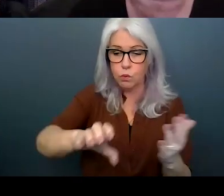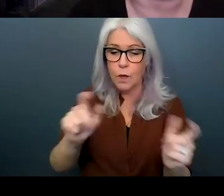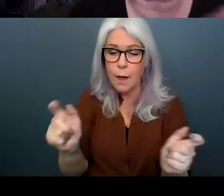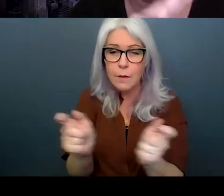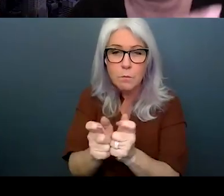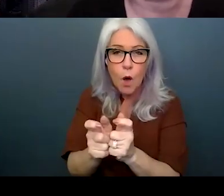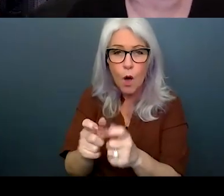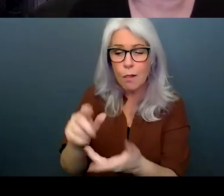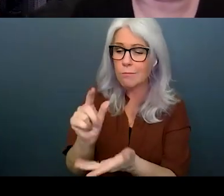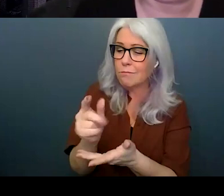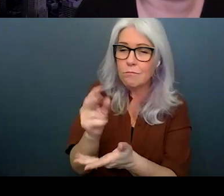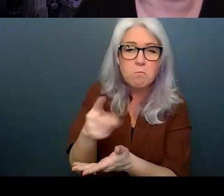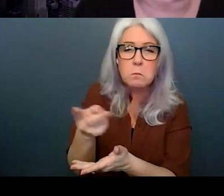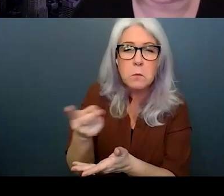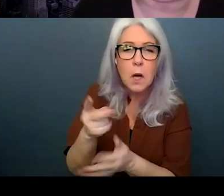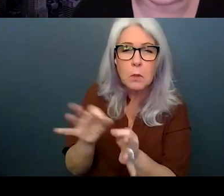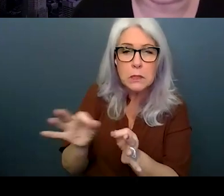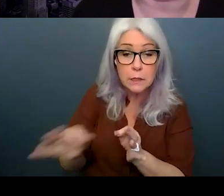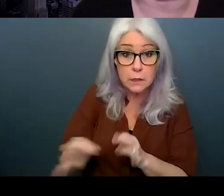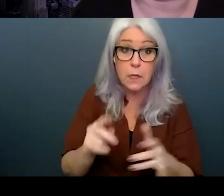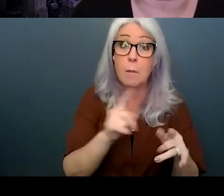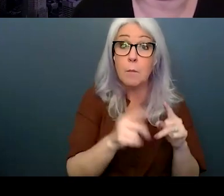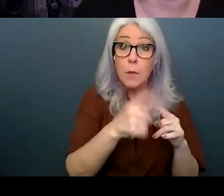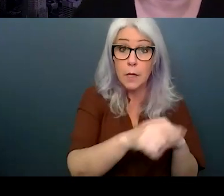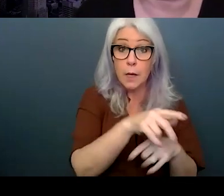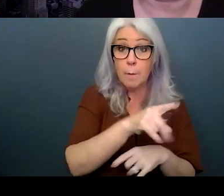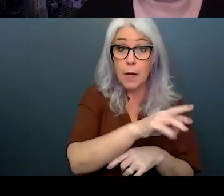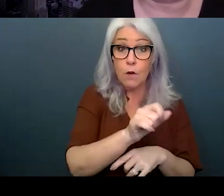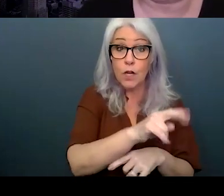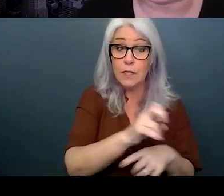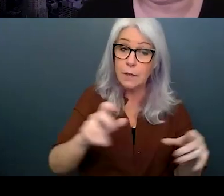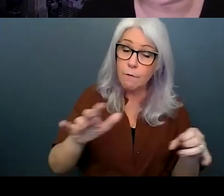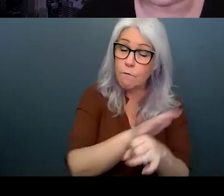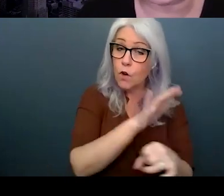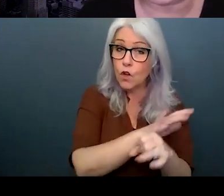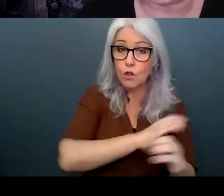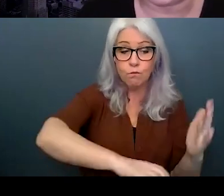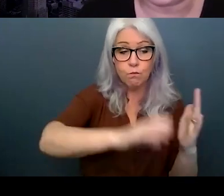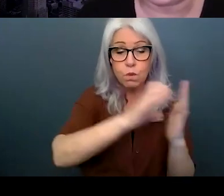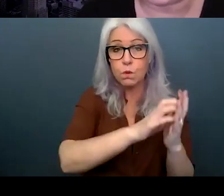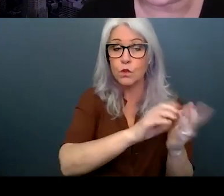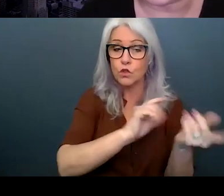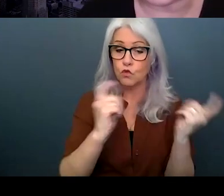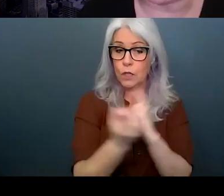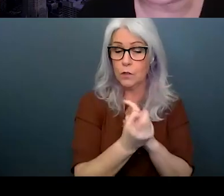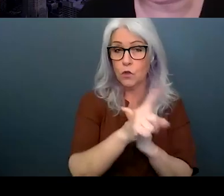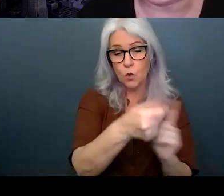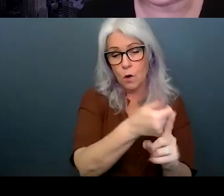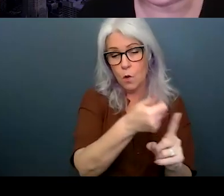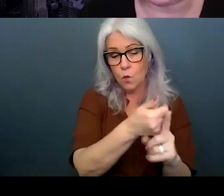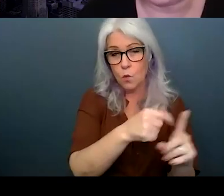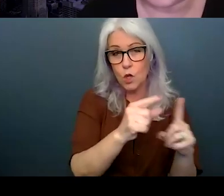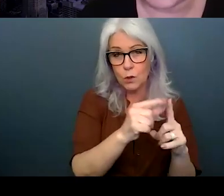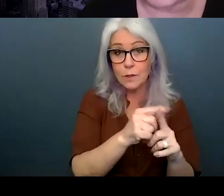paraphrase and a summary, you are replacing the entire sentence with your own words. Thank you for that question. And